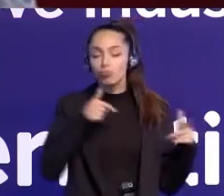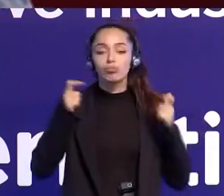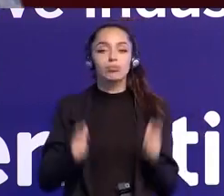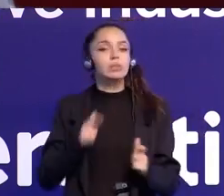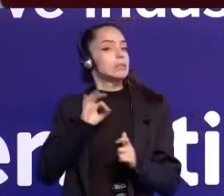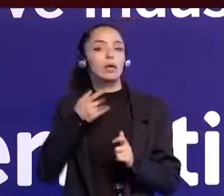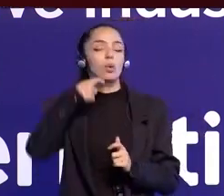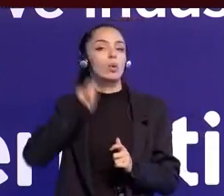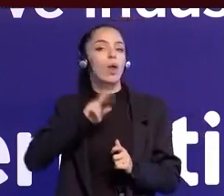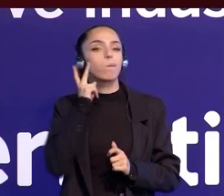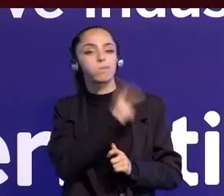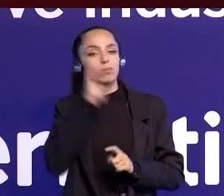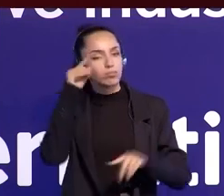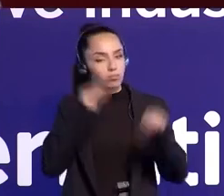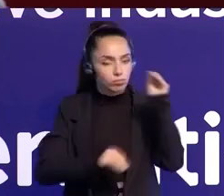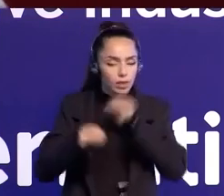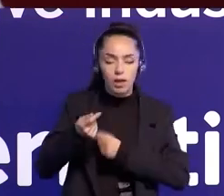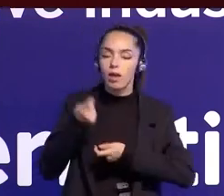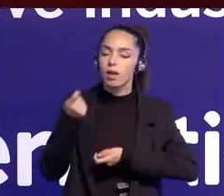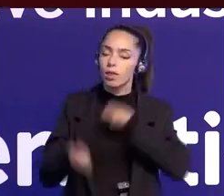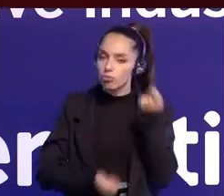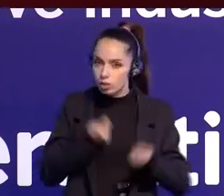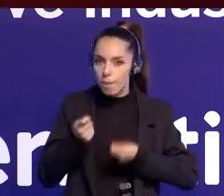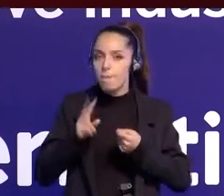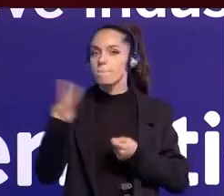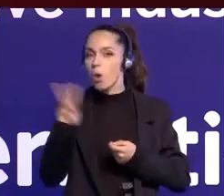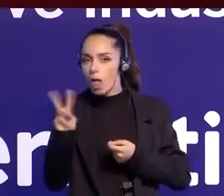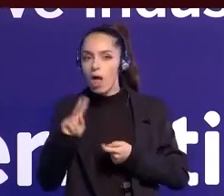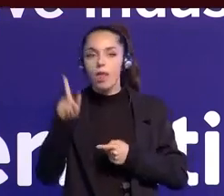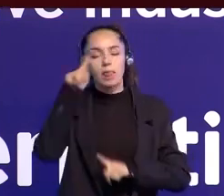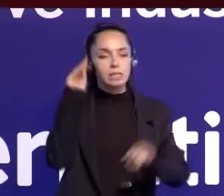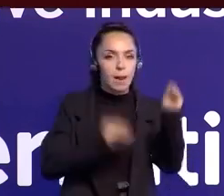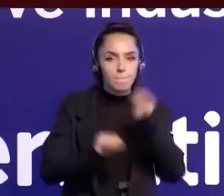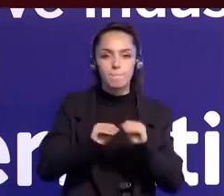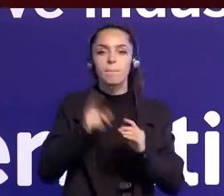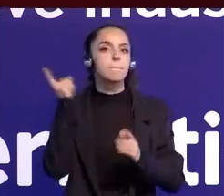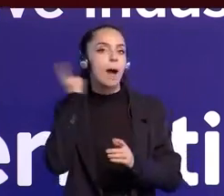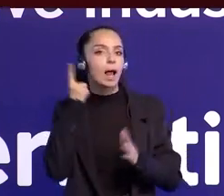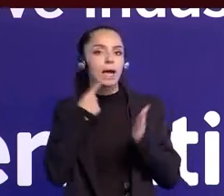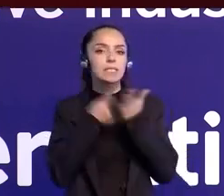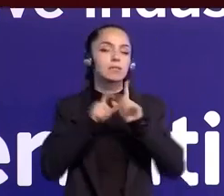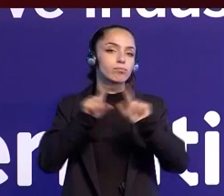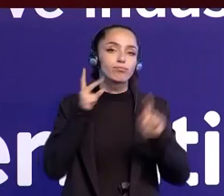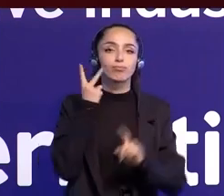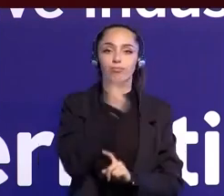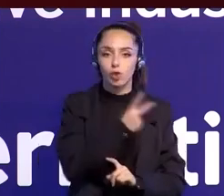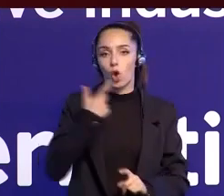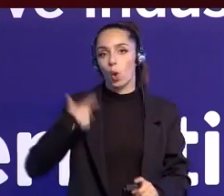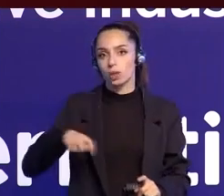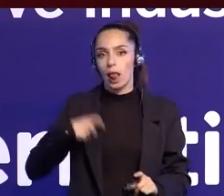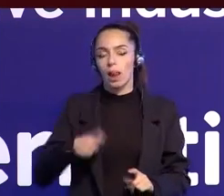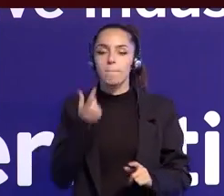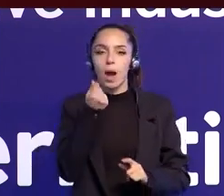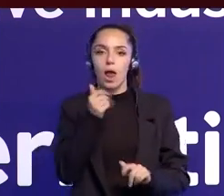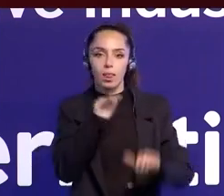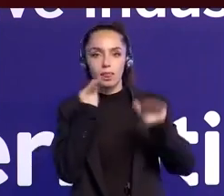as fashion and design brands in malls, in shopping centers. We're thinking about grant support for Ukrainian stands and